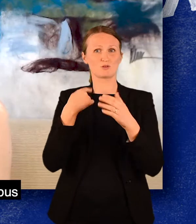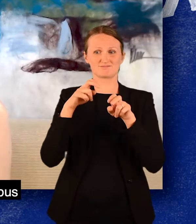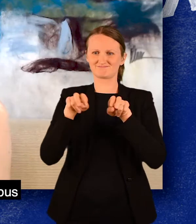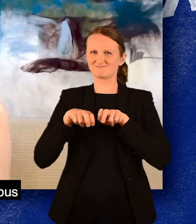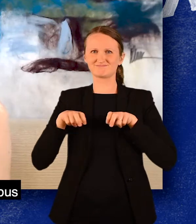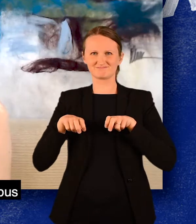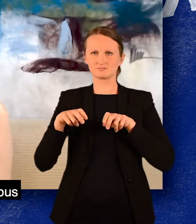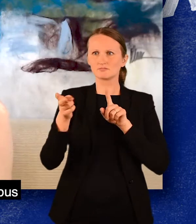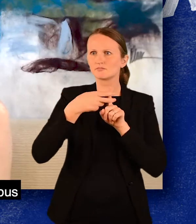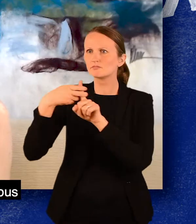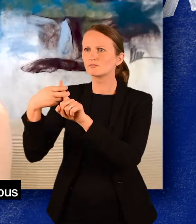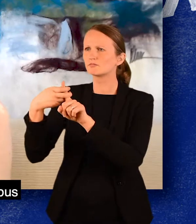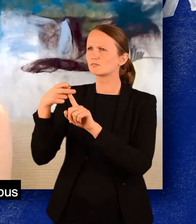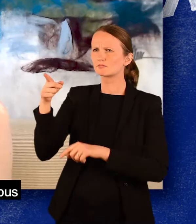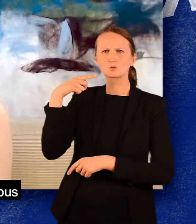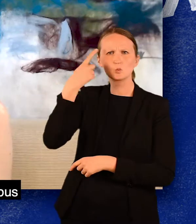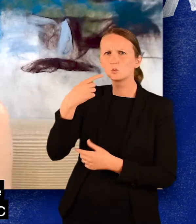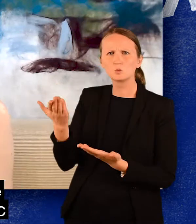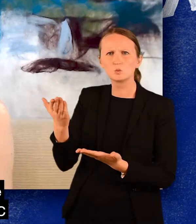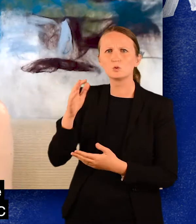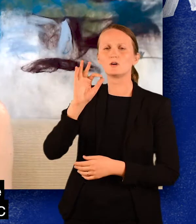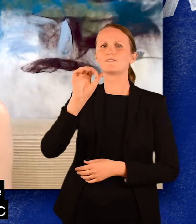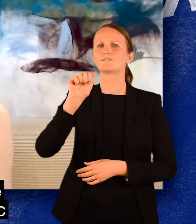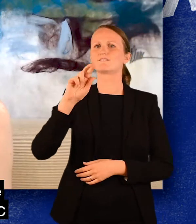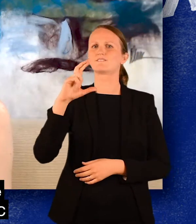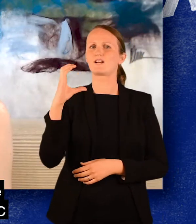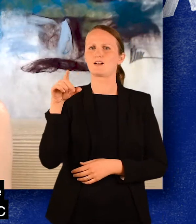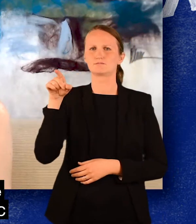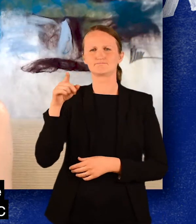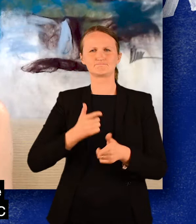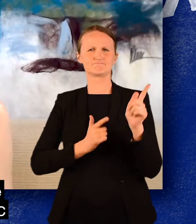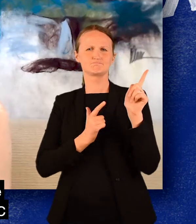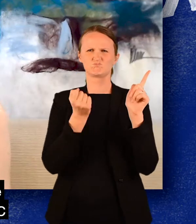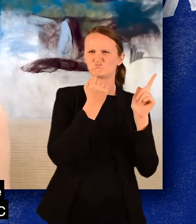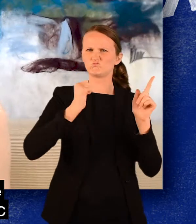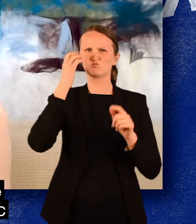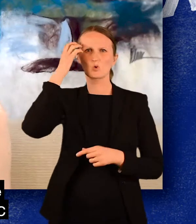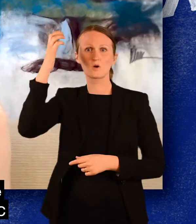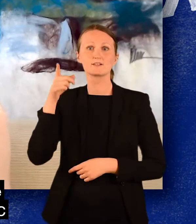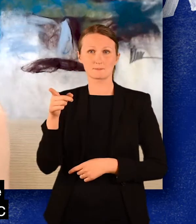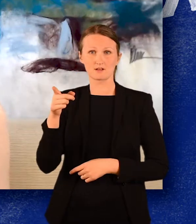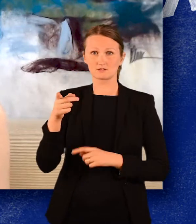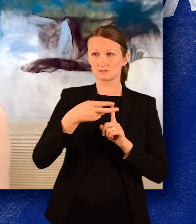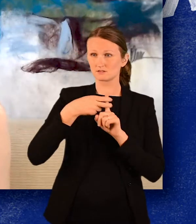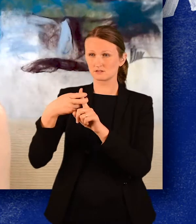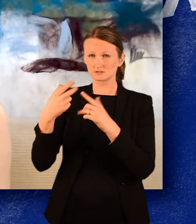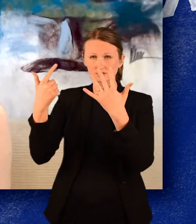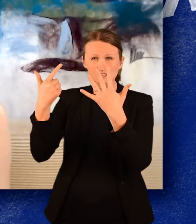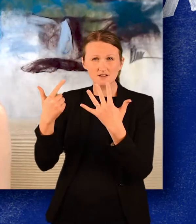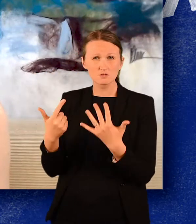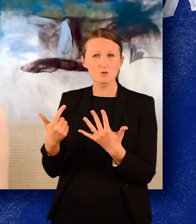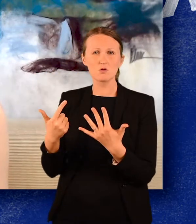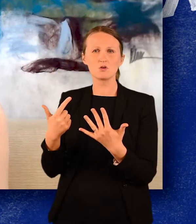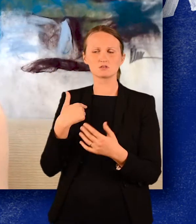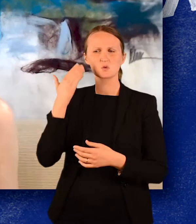of the school bus full of classmates and taken as a sole hostage by the guerrillas from the park for 7